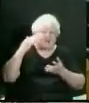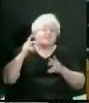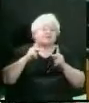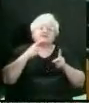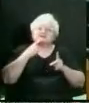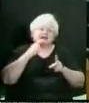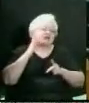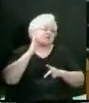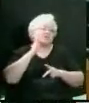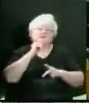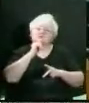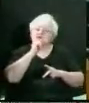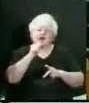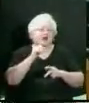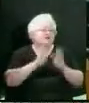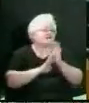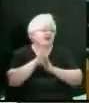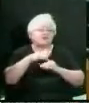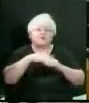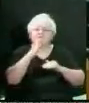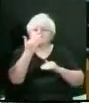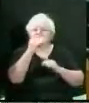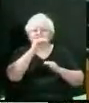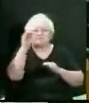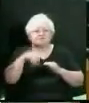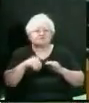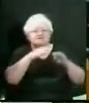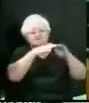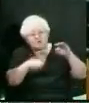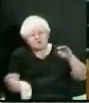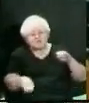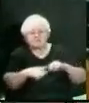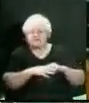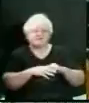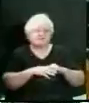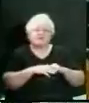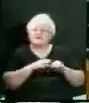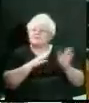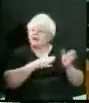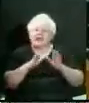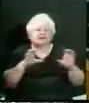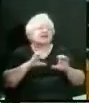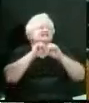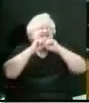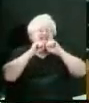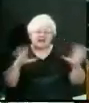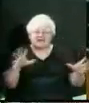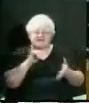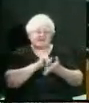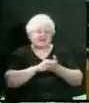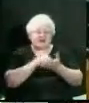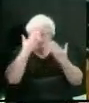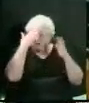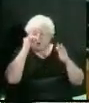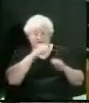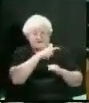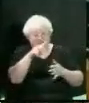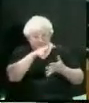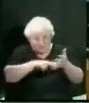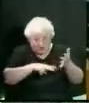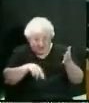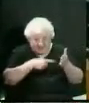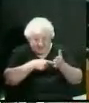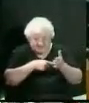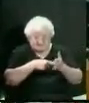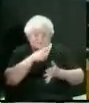over 15%. I've heard people, this will stop development. It doesn't do any of those things. I don't know if anyone's read this sheet. This is what we used